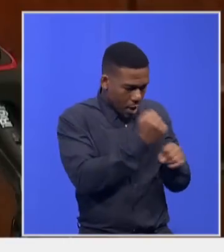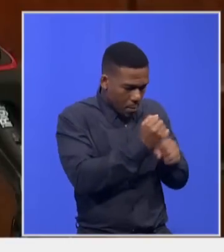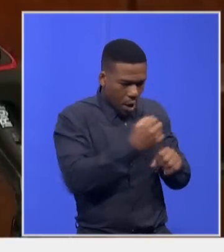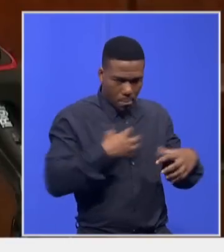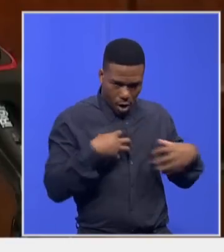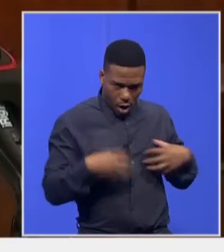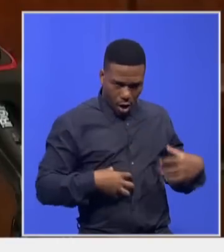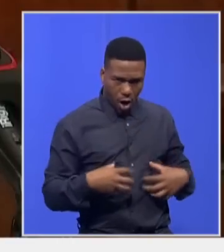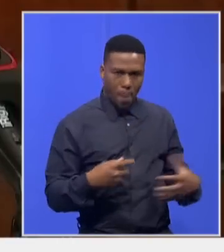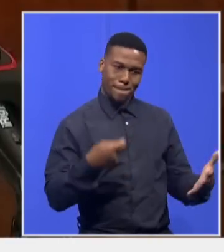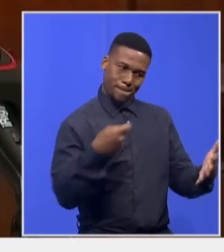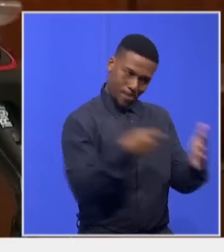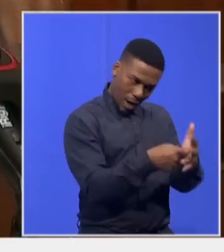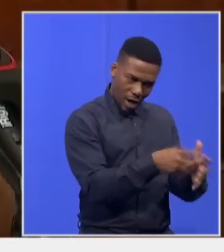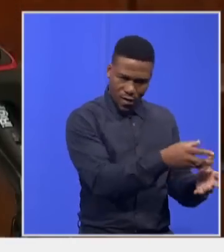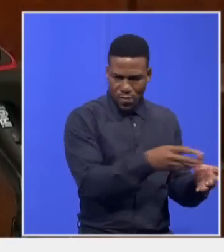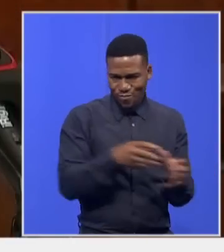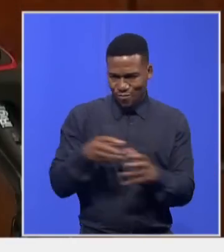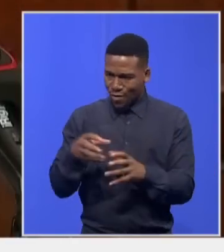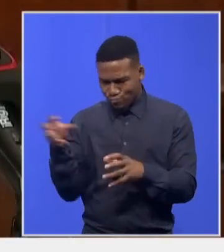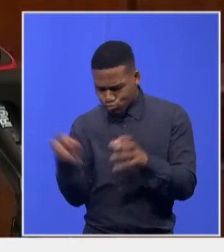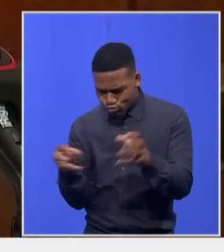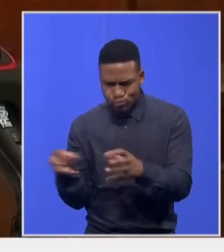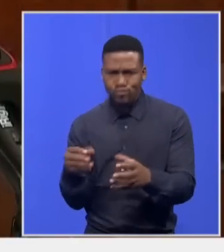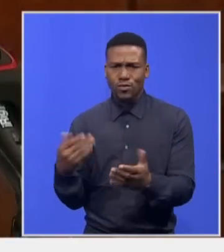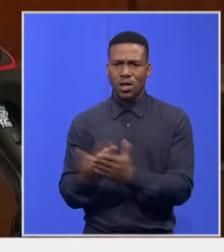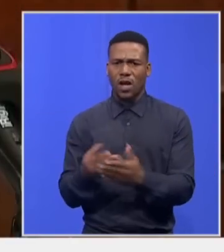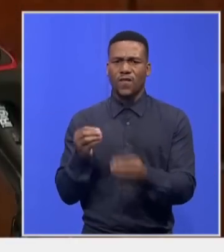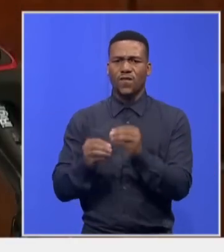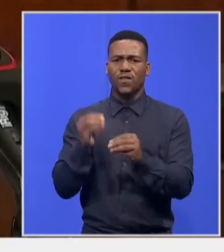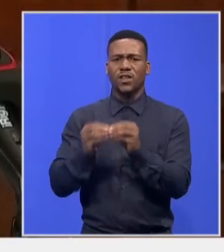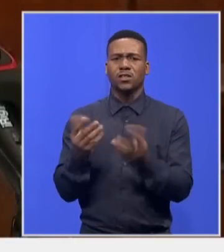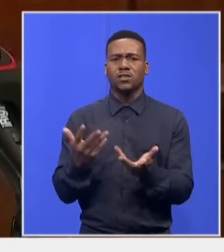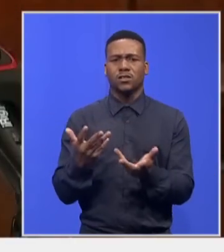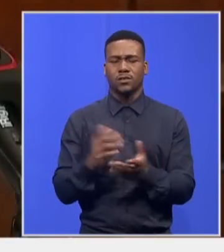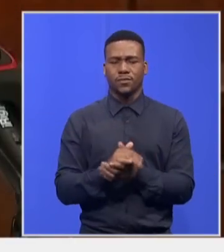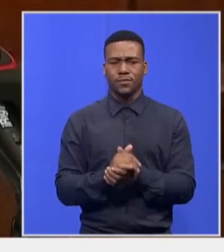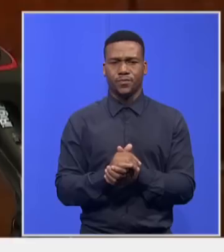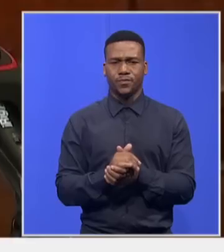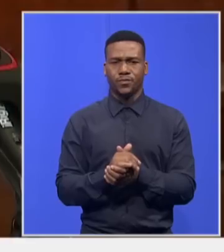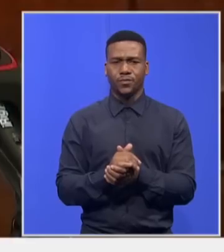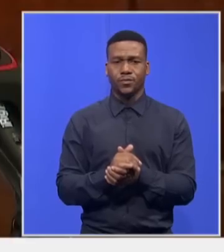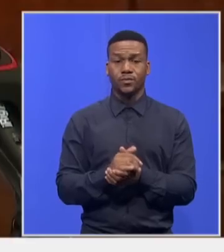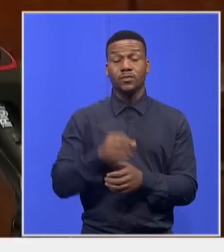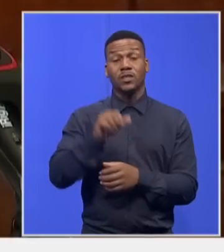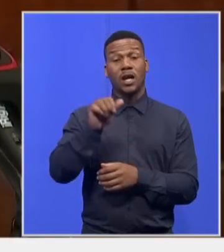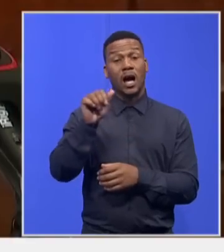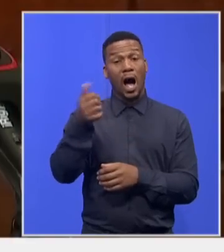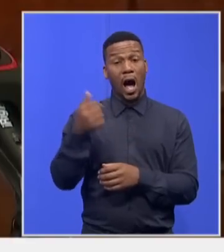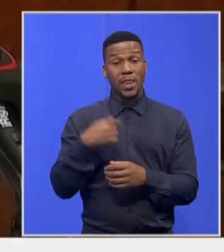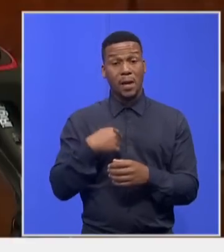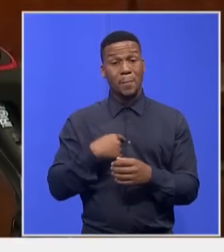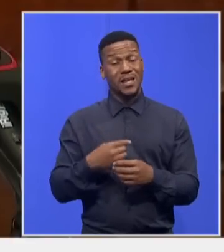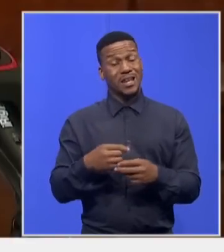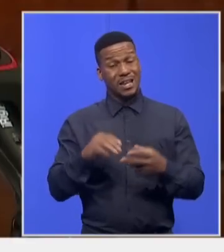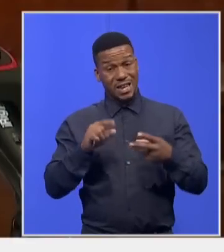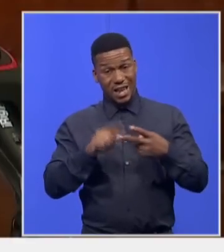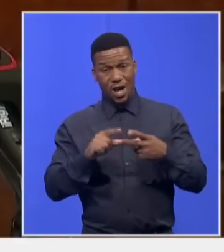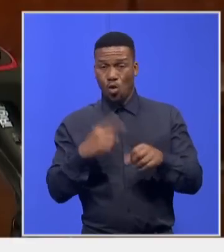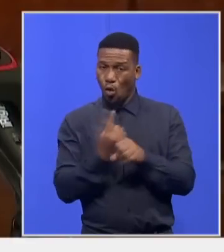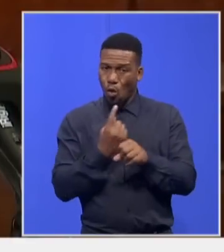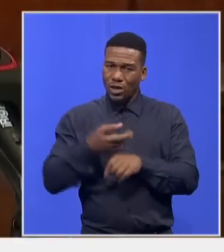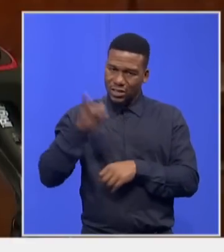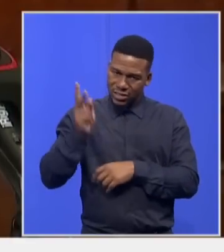get the economy going, we'll be able to expand opportunities to everyone. The other one that I kept on repeating is